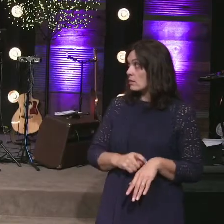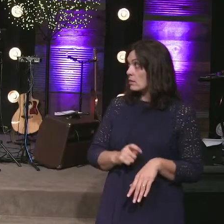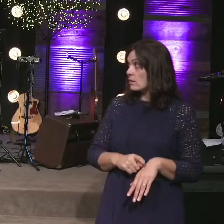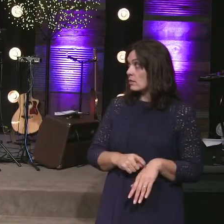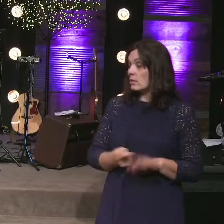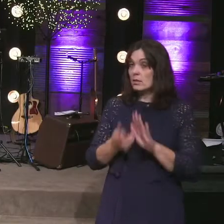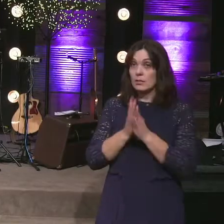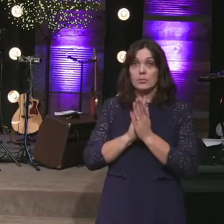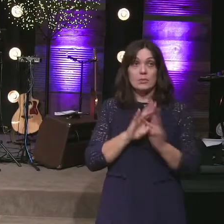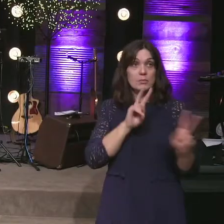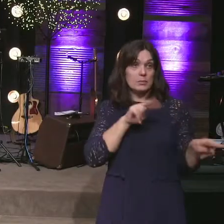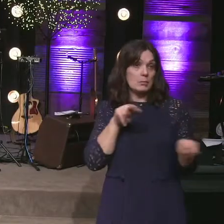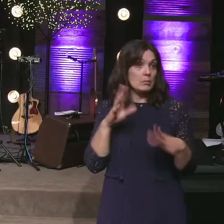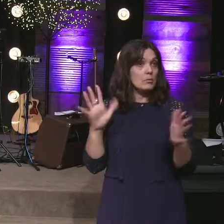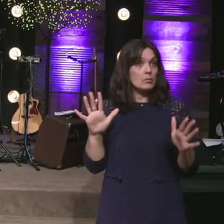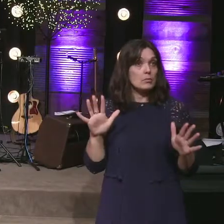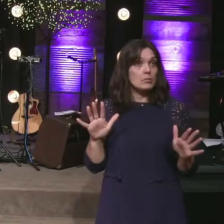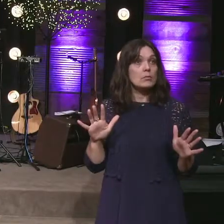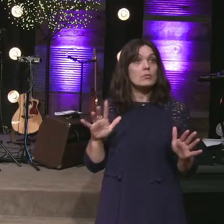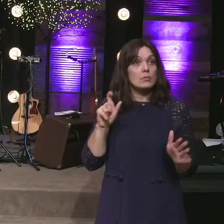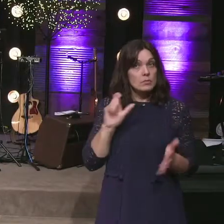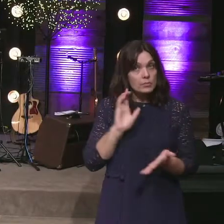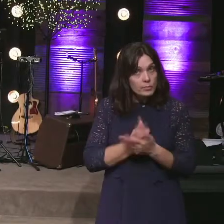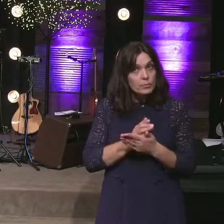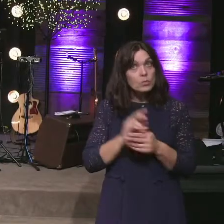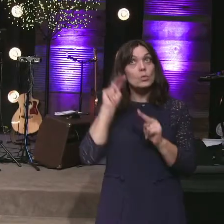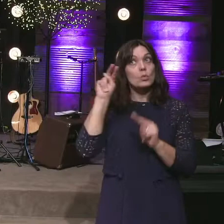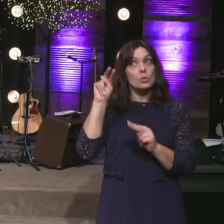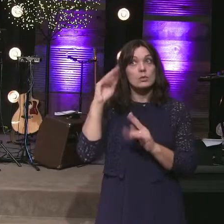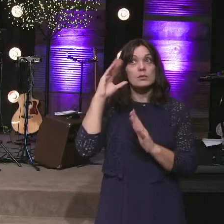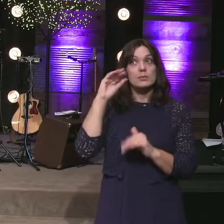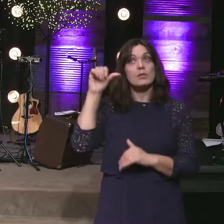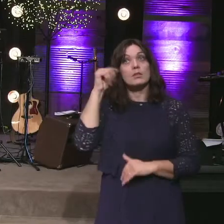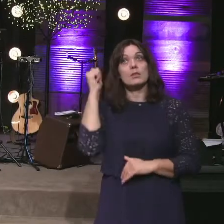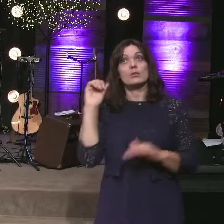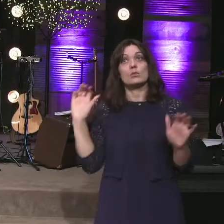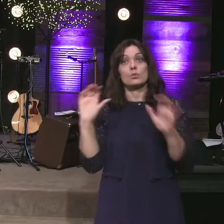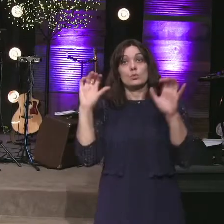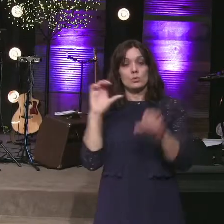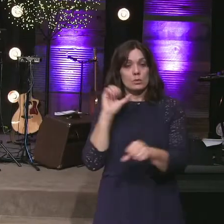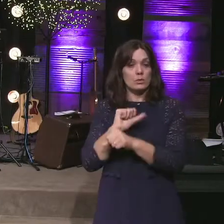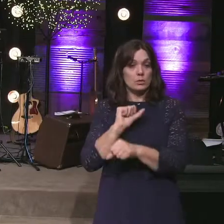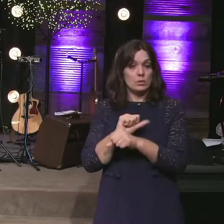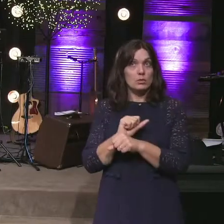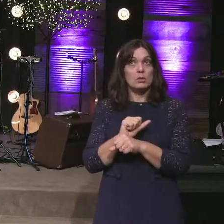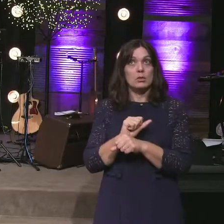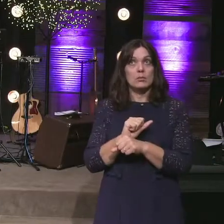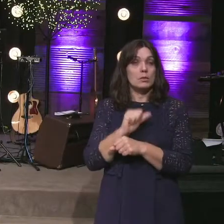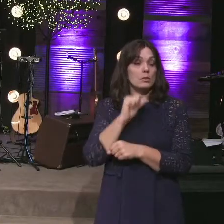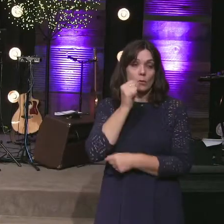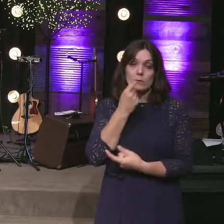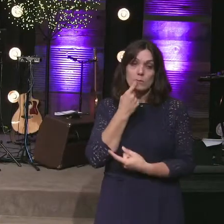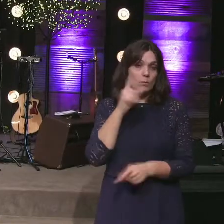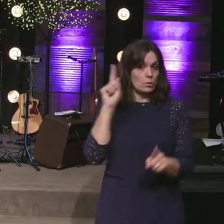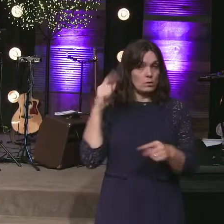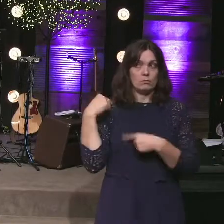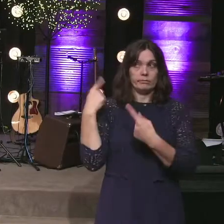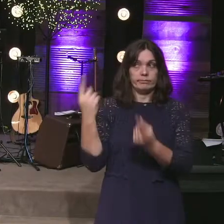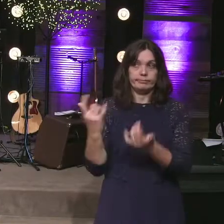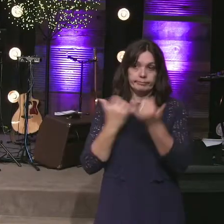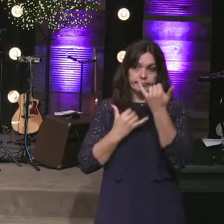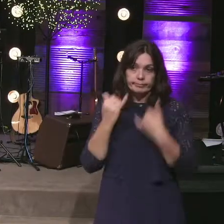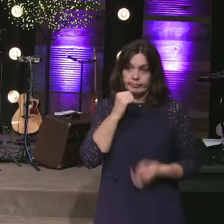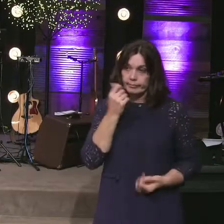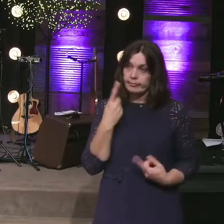spectator anymore. We can't be a spectator and expect someone else to do it anymore. That didn't work. We've done it for years. It didn't work.